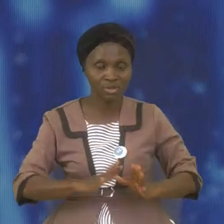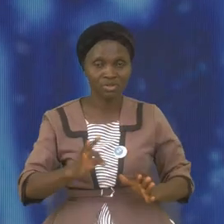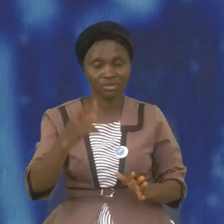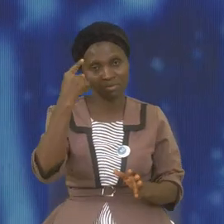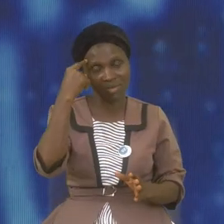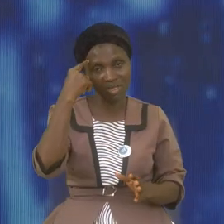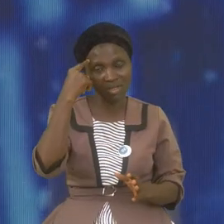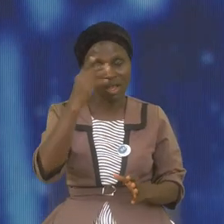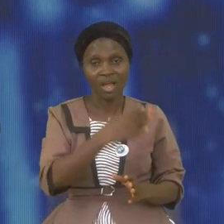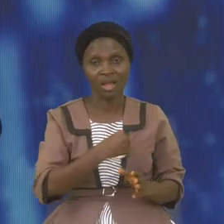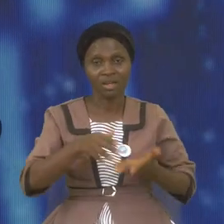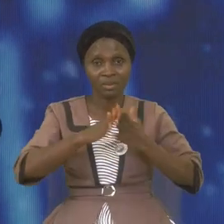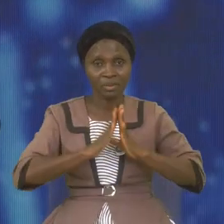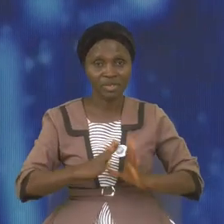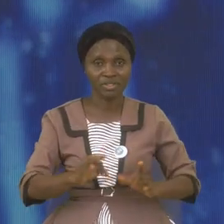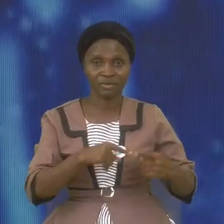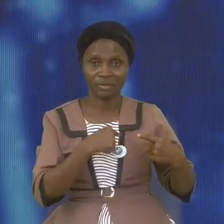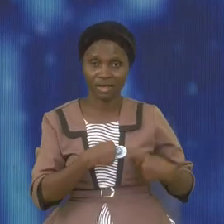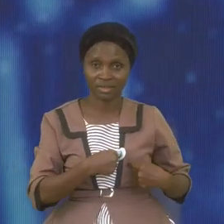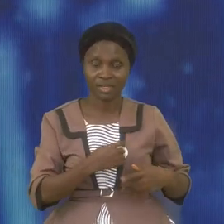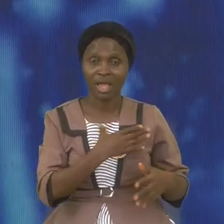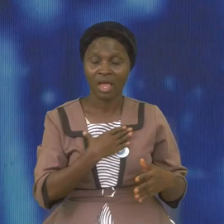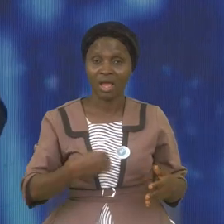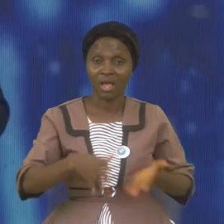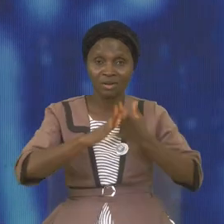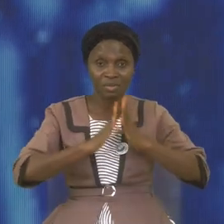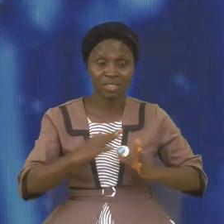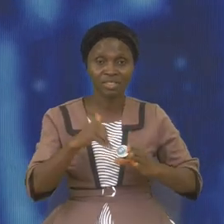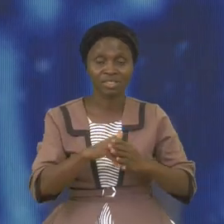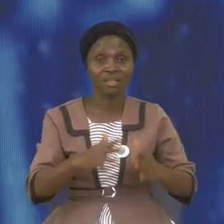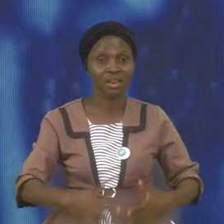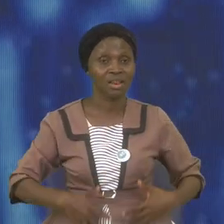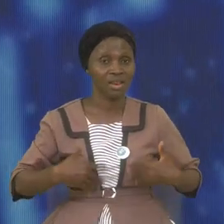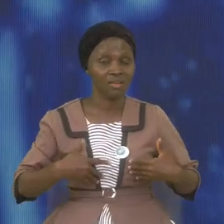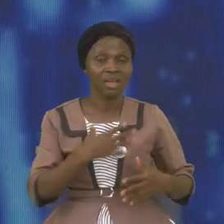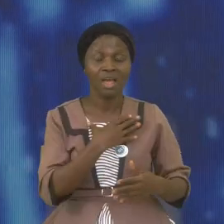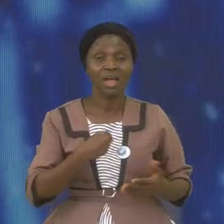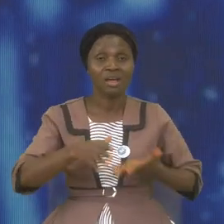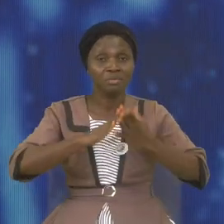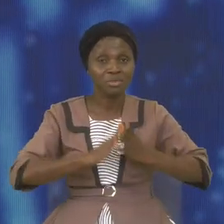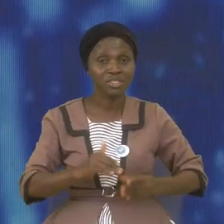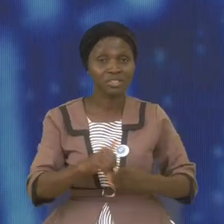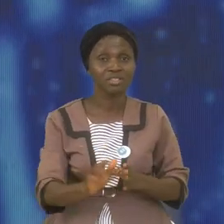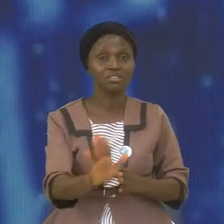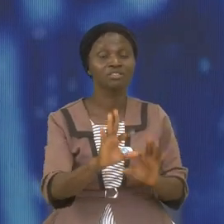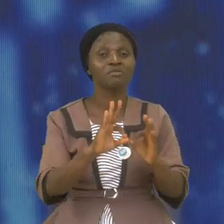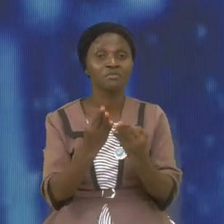and peace of heart, and peace in life, and peace in your family, and you're able to follow peace